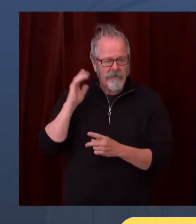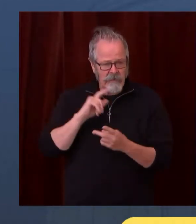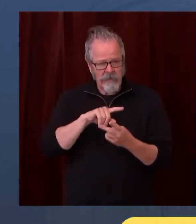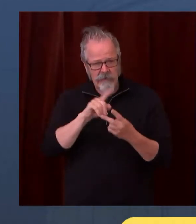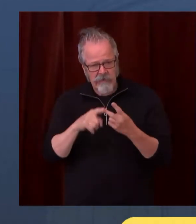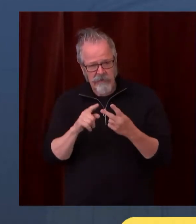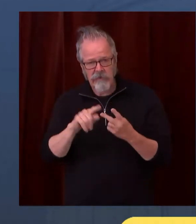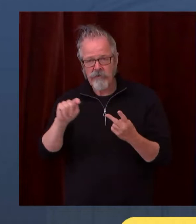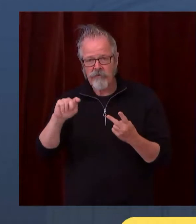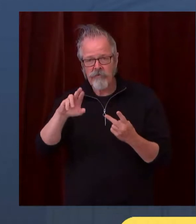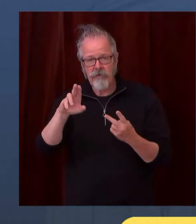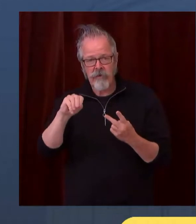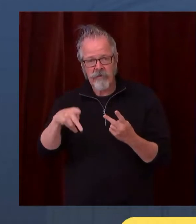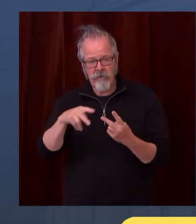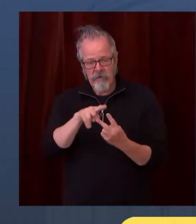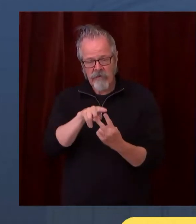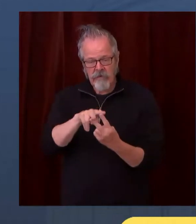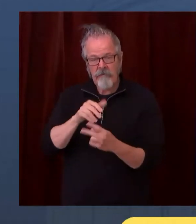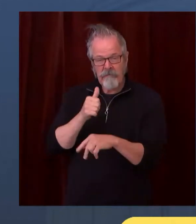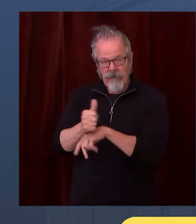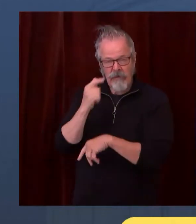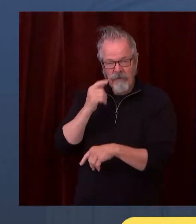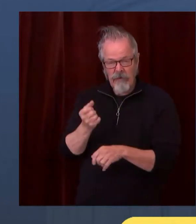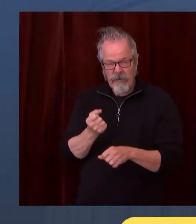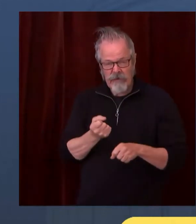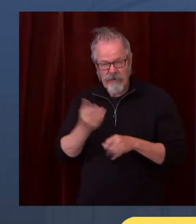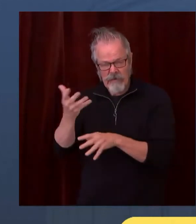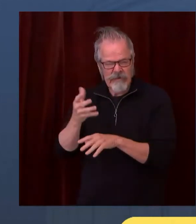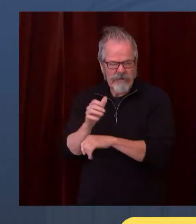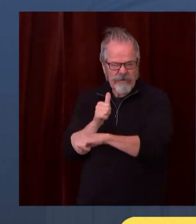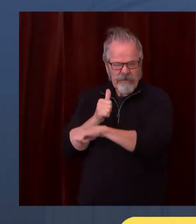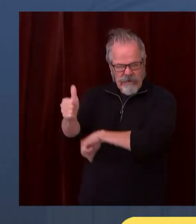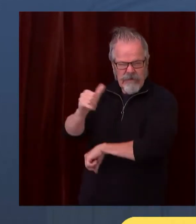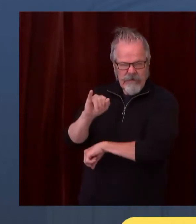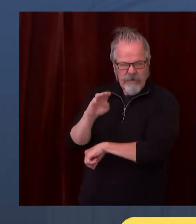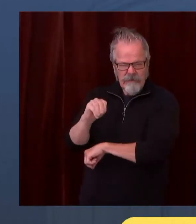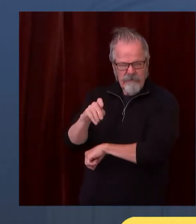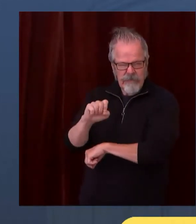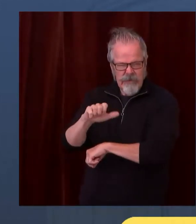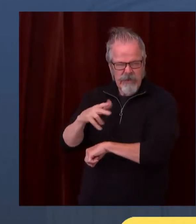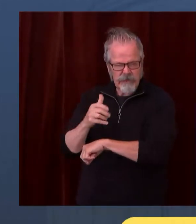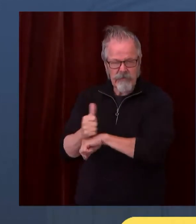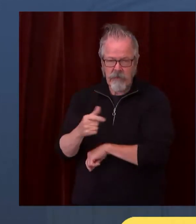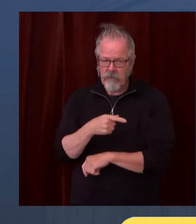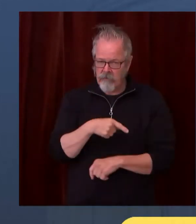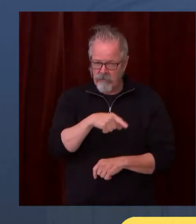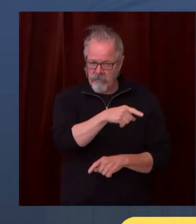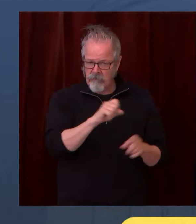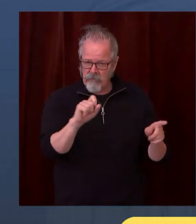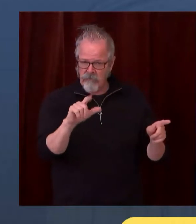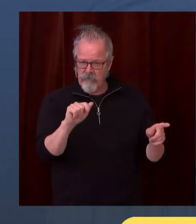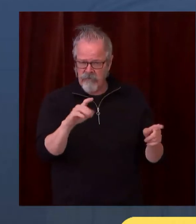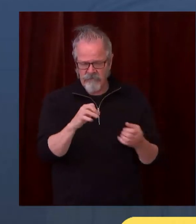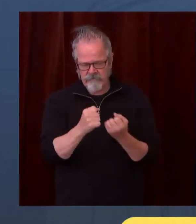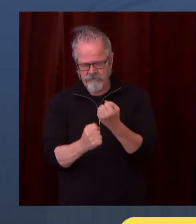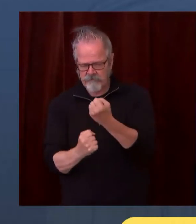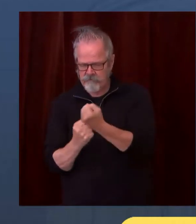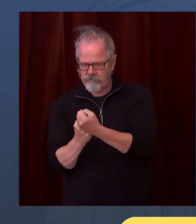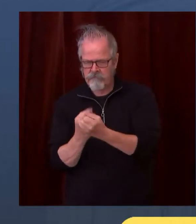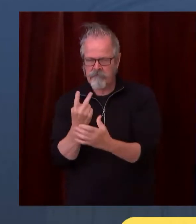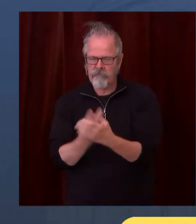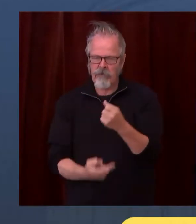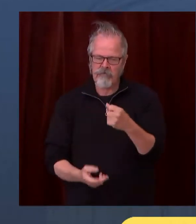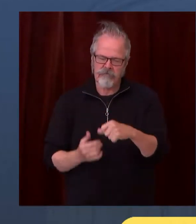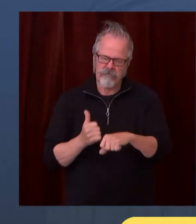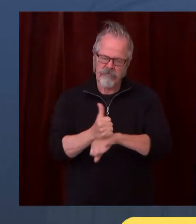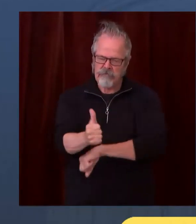hearts are with his family. I knew his wife, Sally, and we hope they realize that the state is